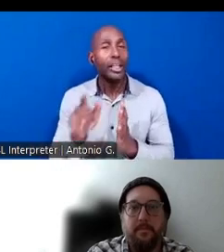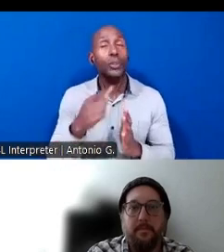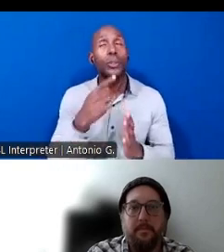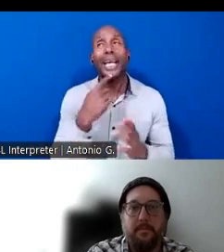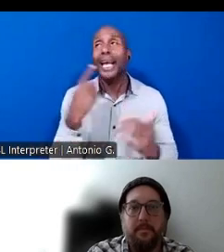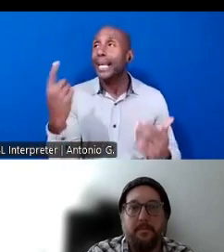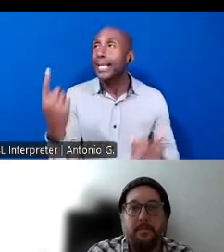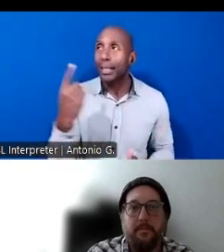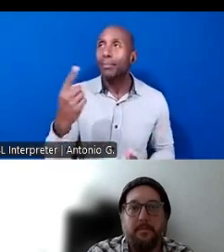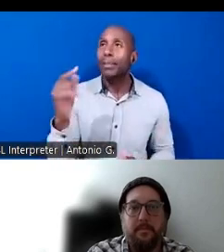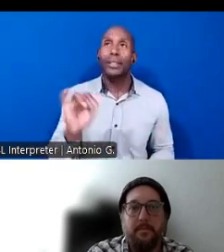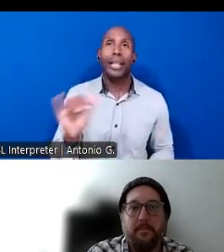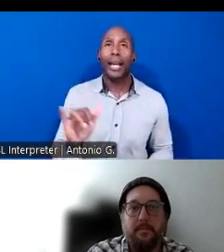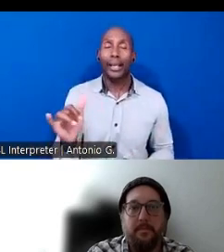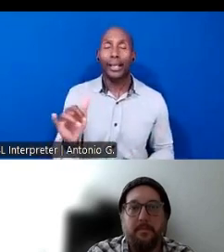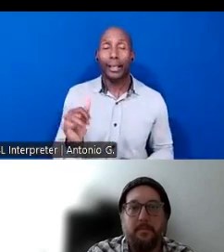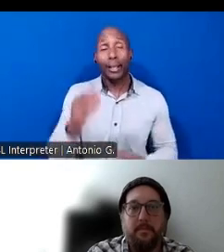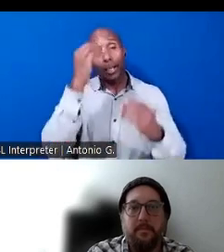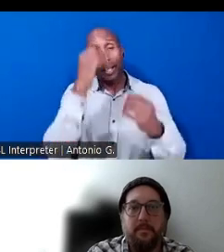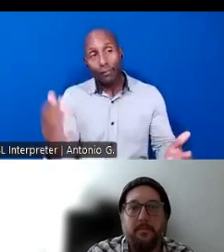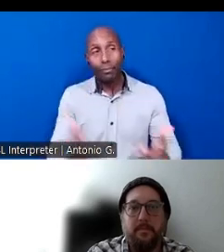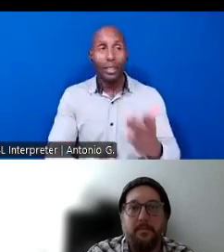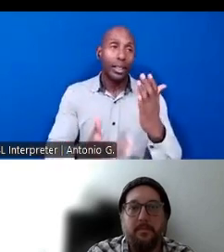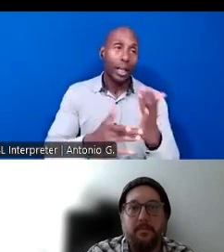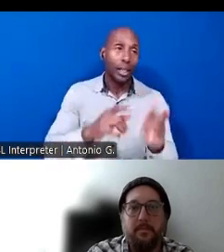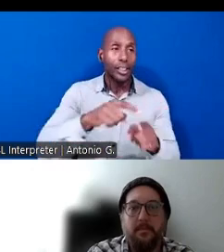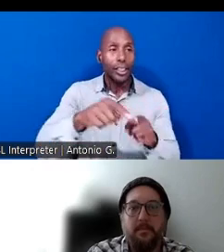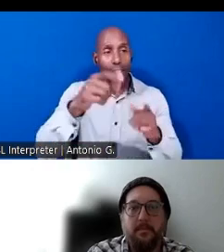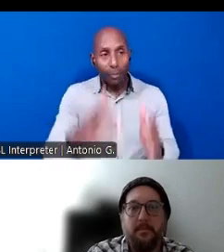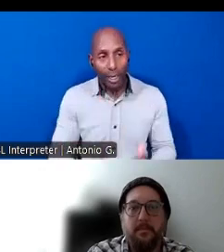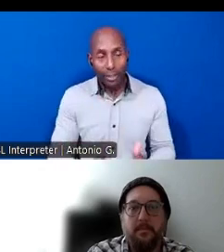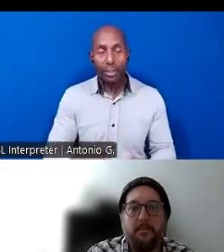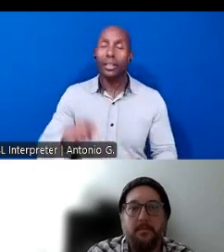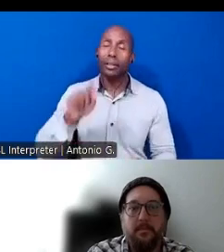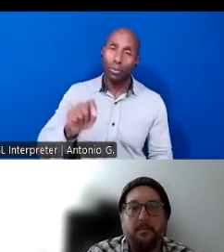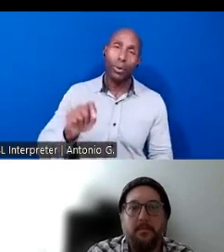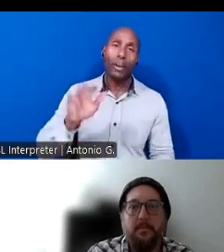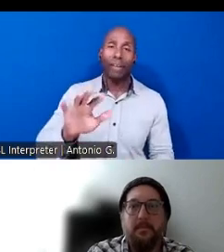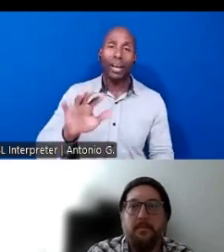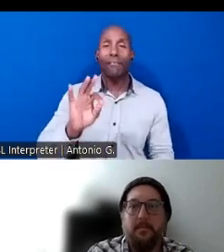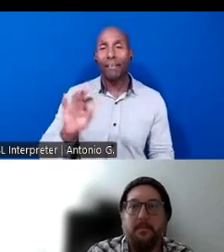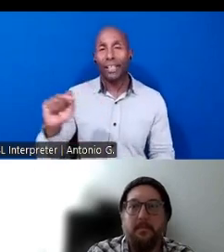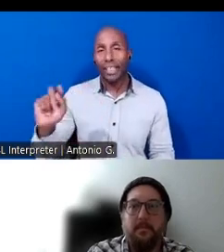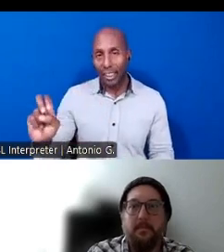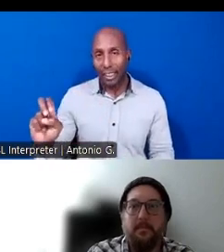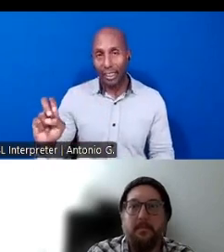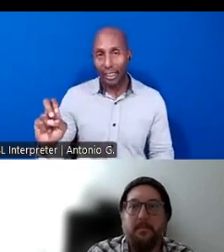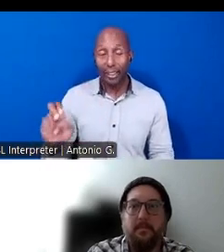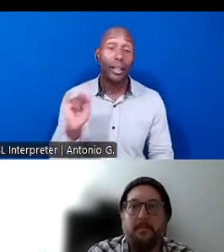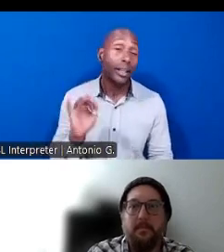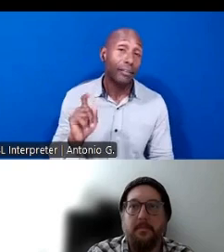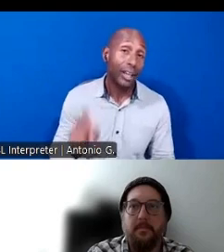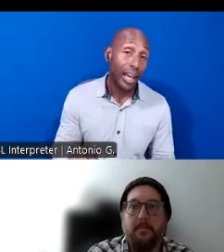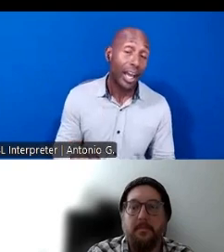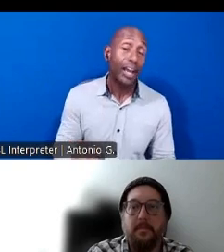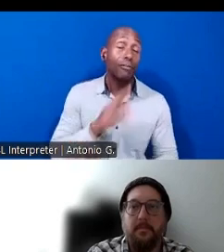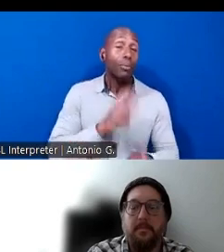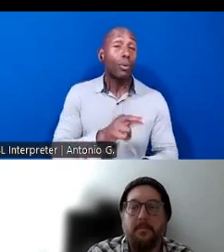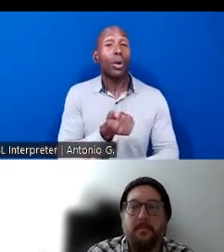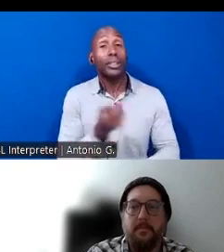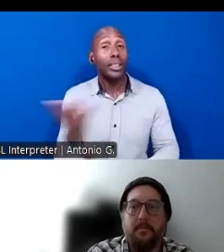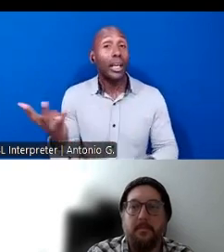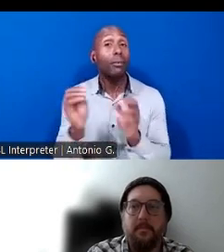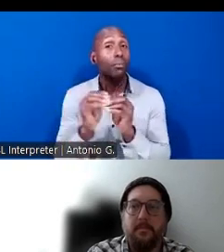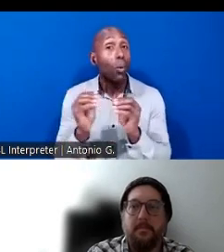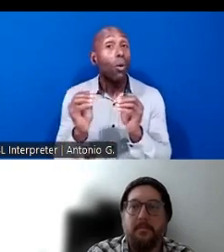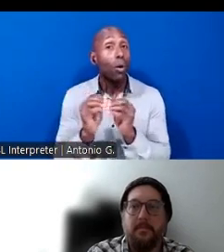like information technology specialist 0.5 FTE. And if you have to report multiple people in the other